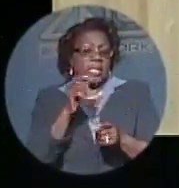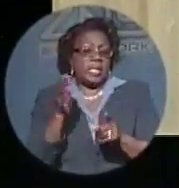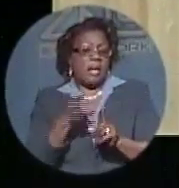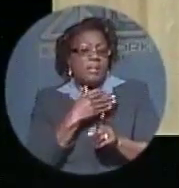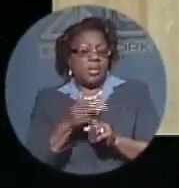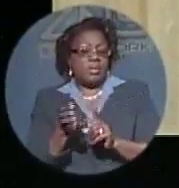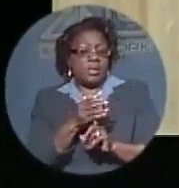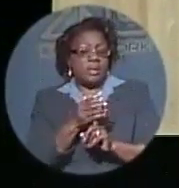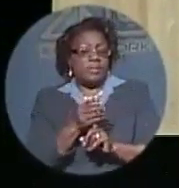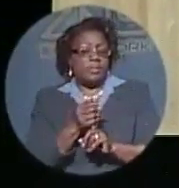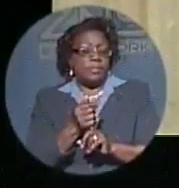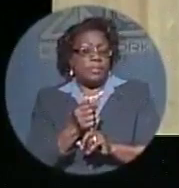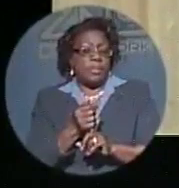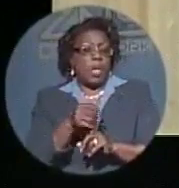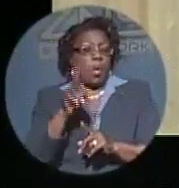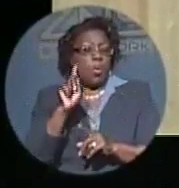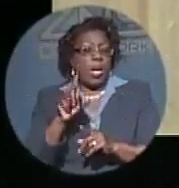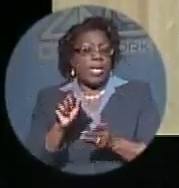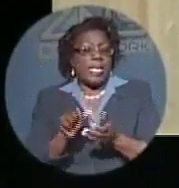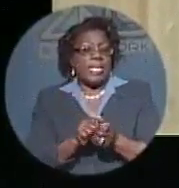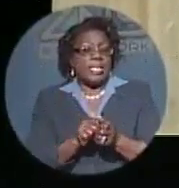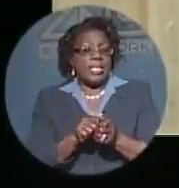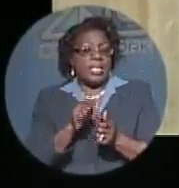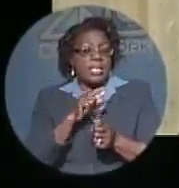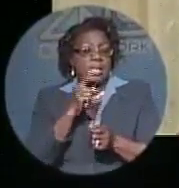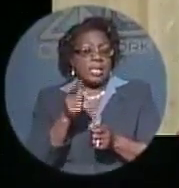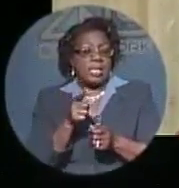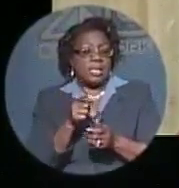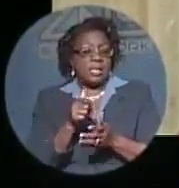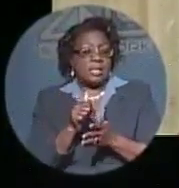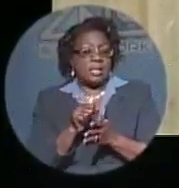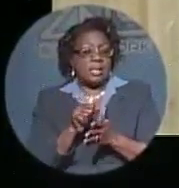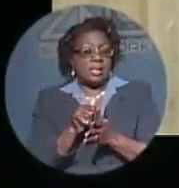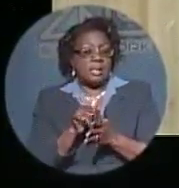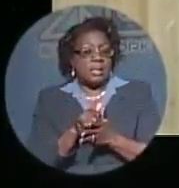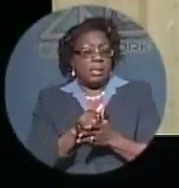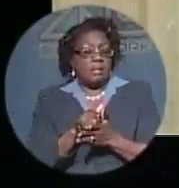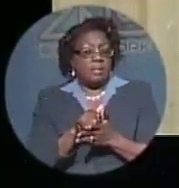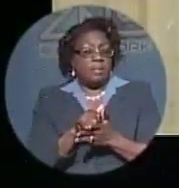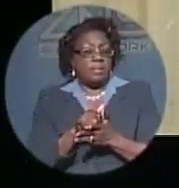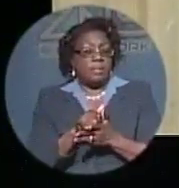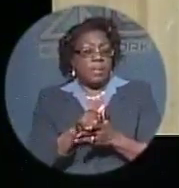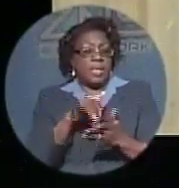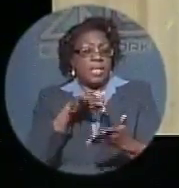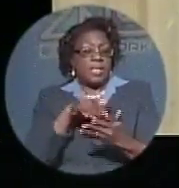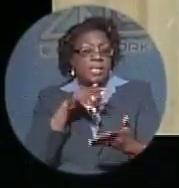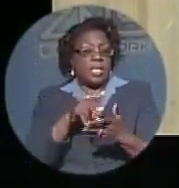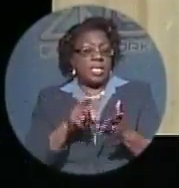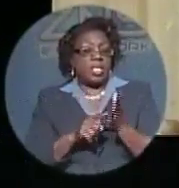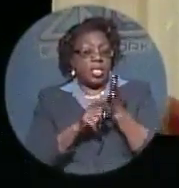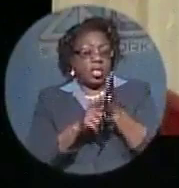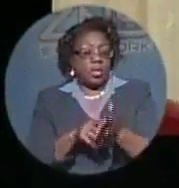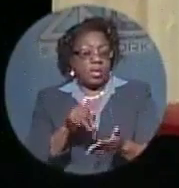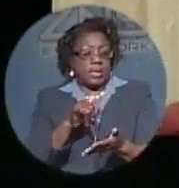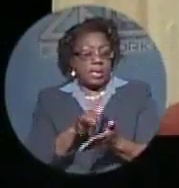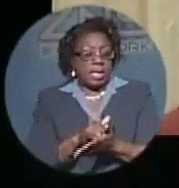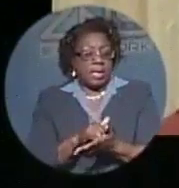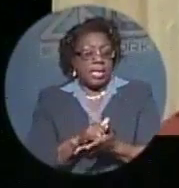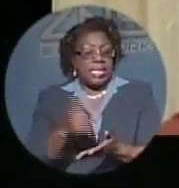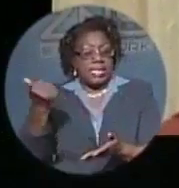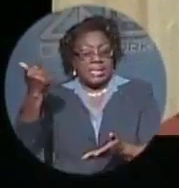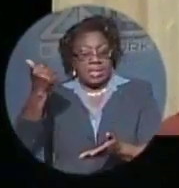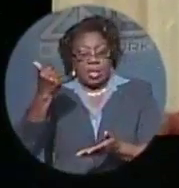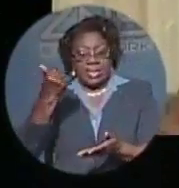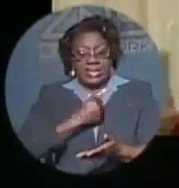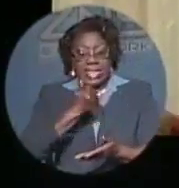years old. 1 in 8 reported being stabbed. And when we probed the stabbing was occurring at school. And stabbing is